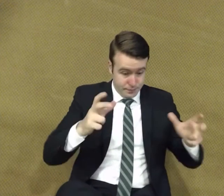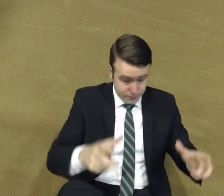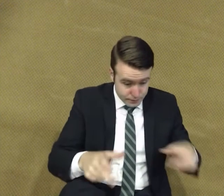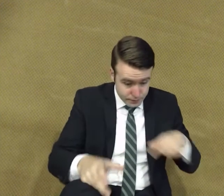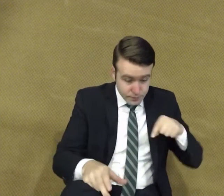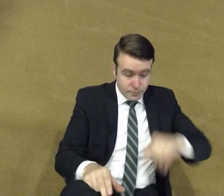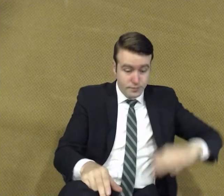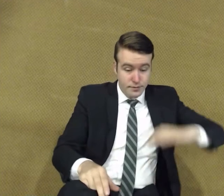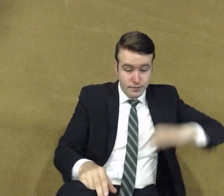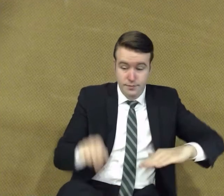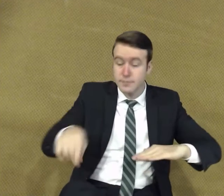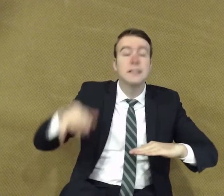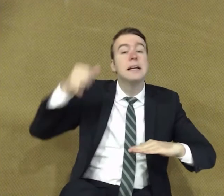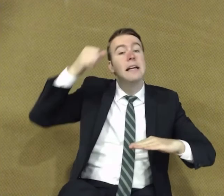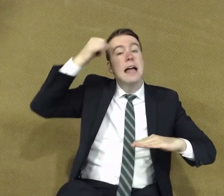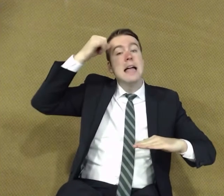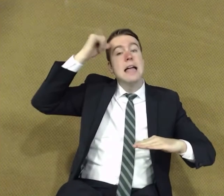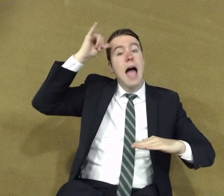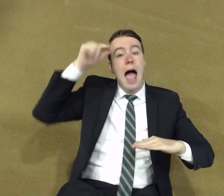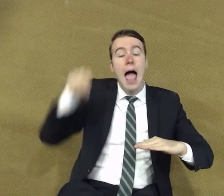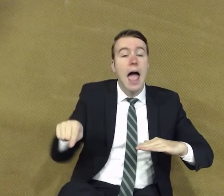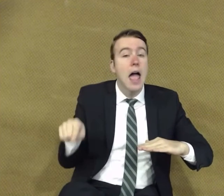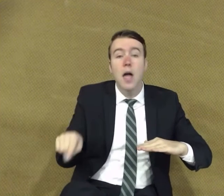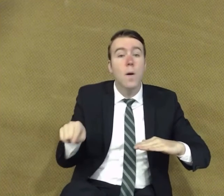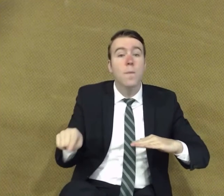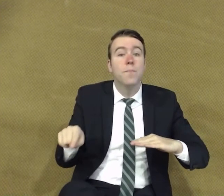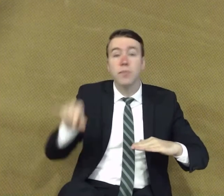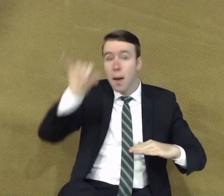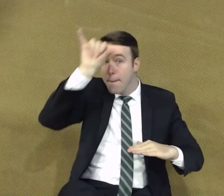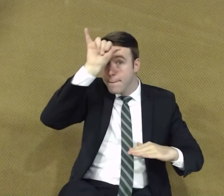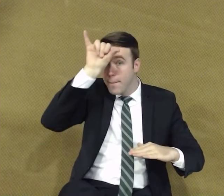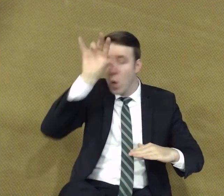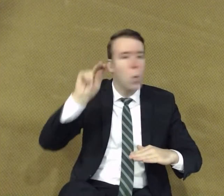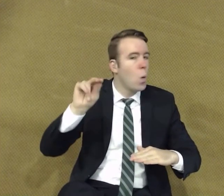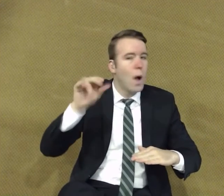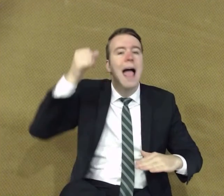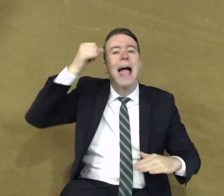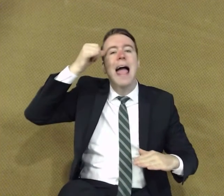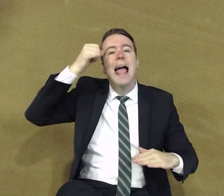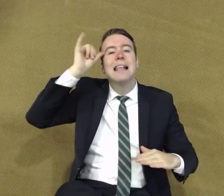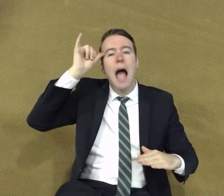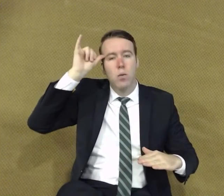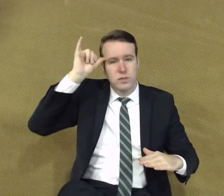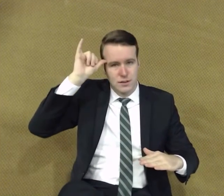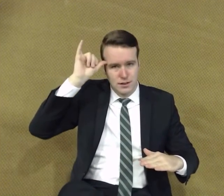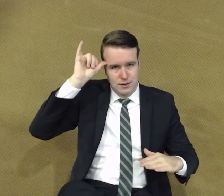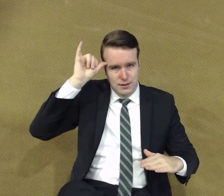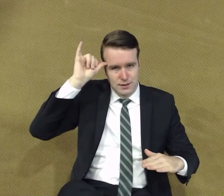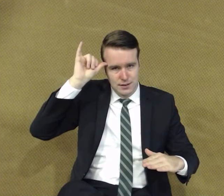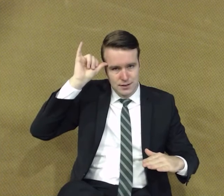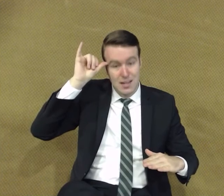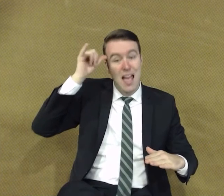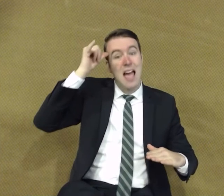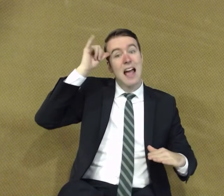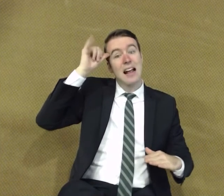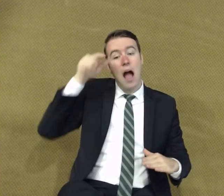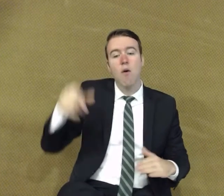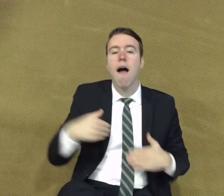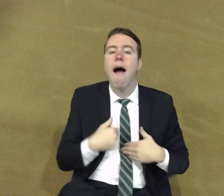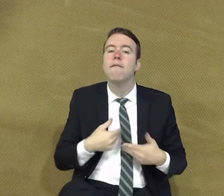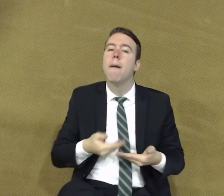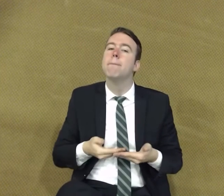hook it to some cows, not to bulls, but to cows, and cows that